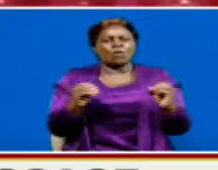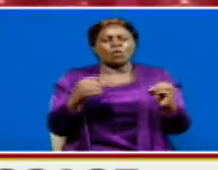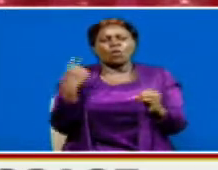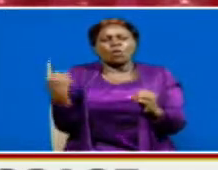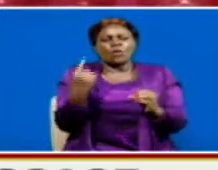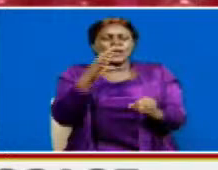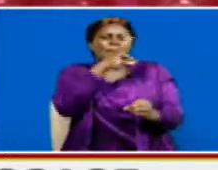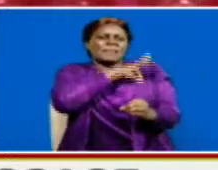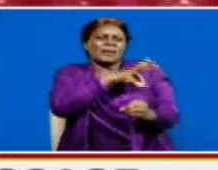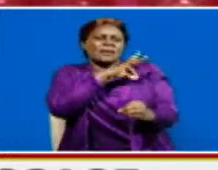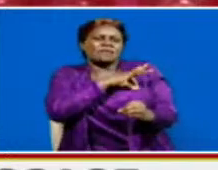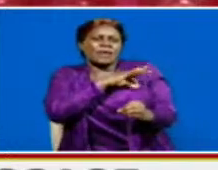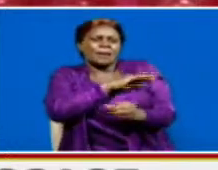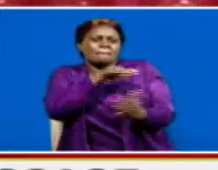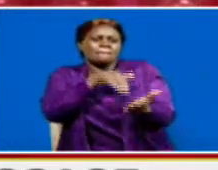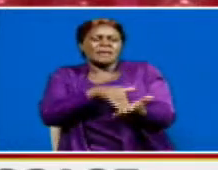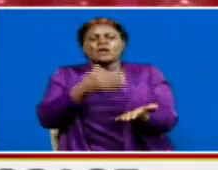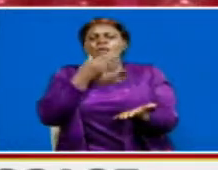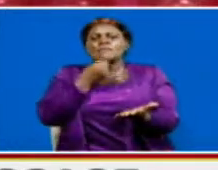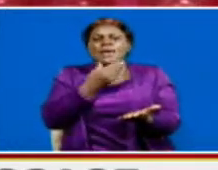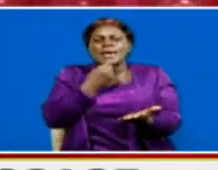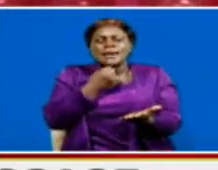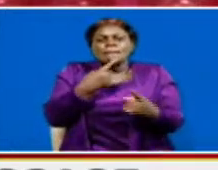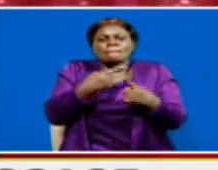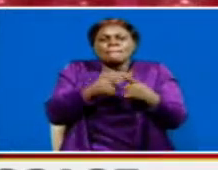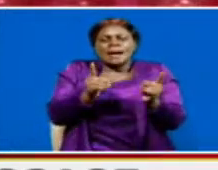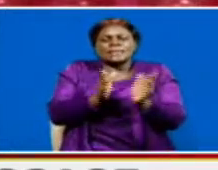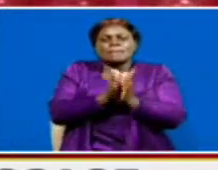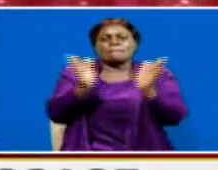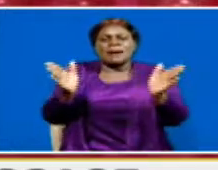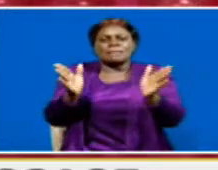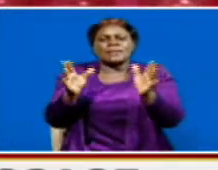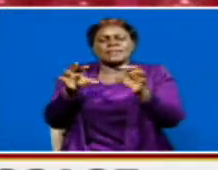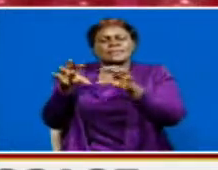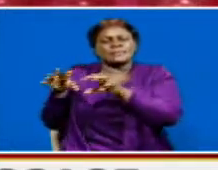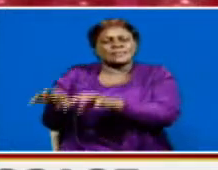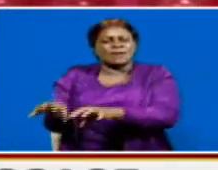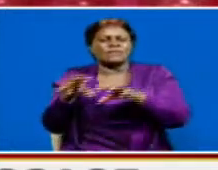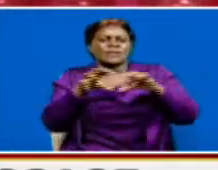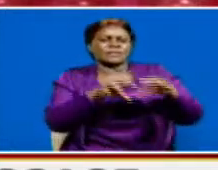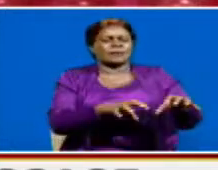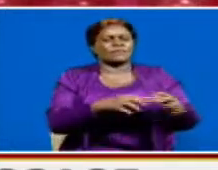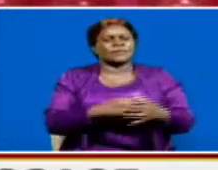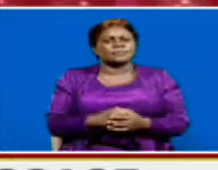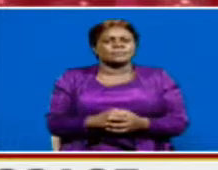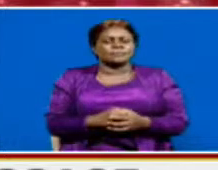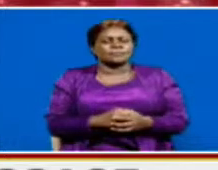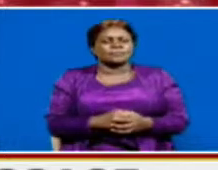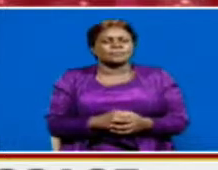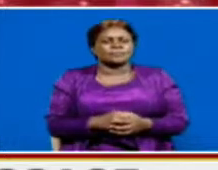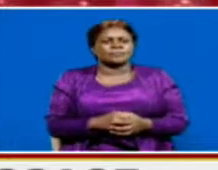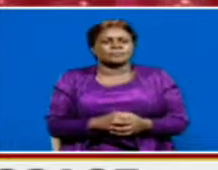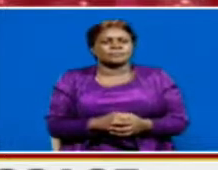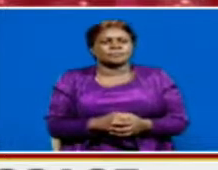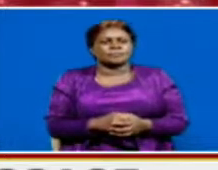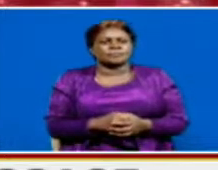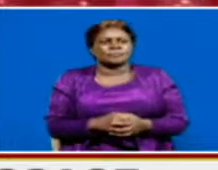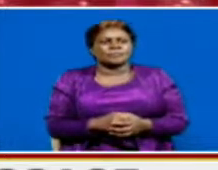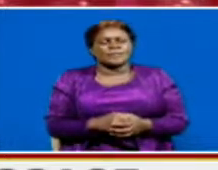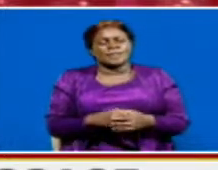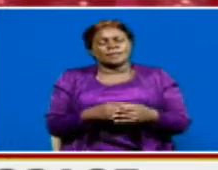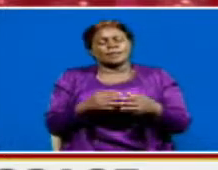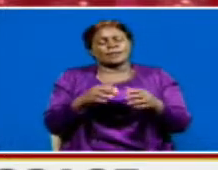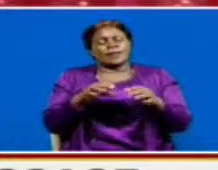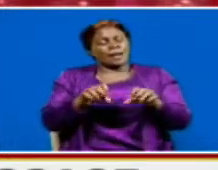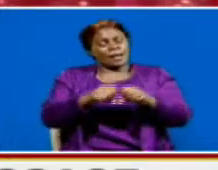only benefited middlemen at the expense of those who truly deserved support.